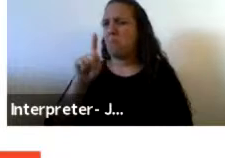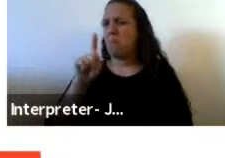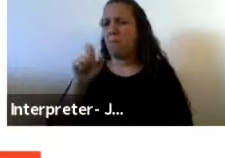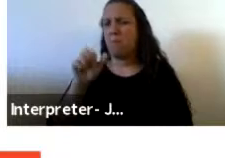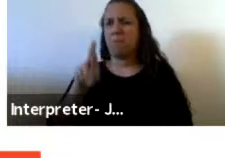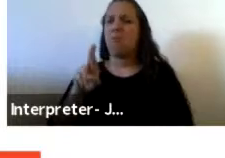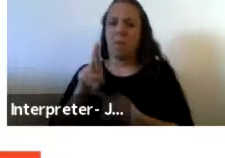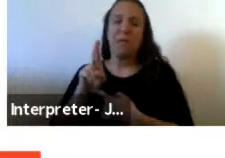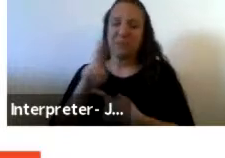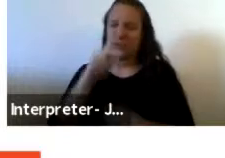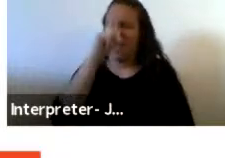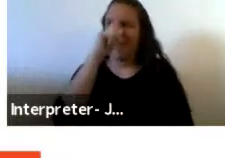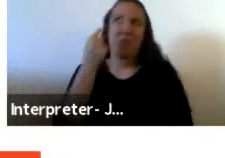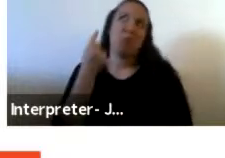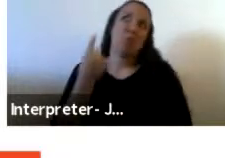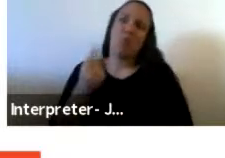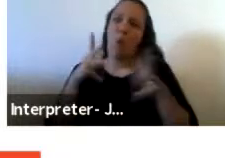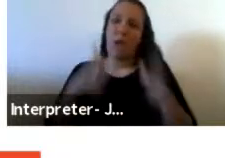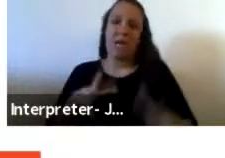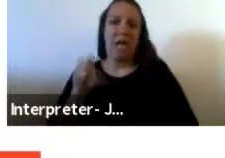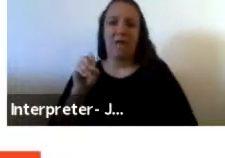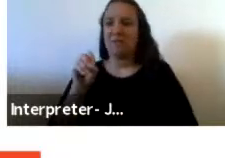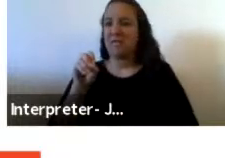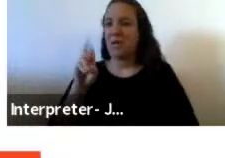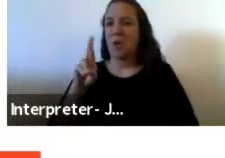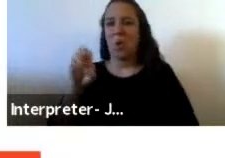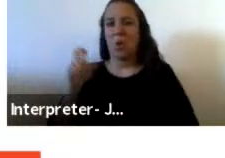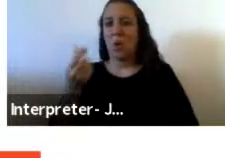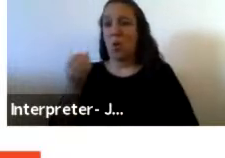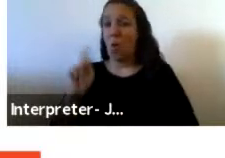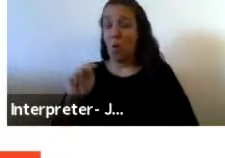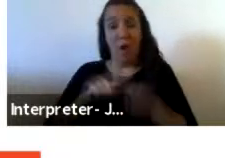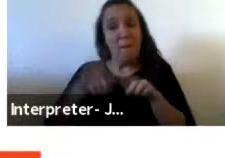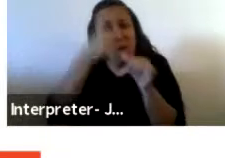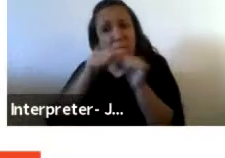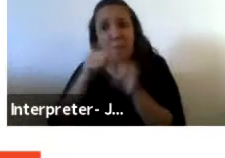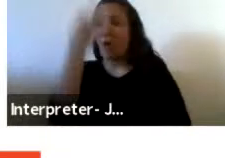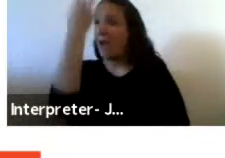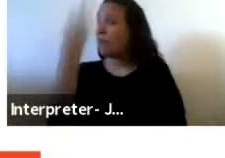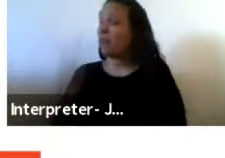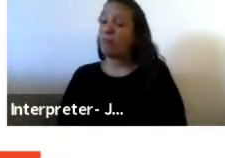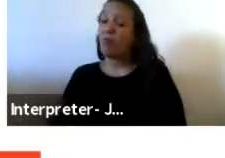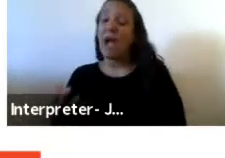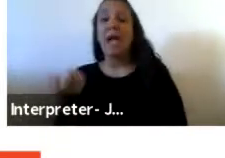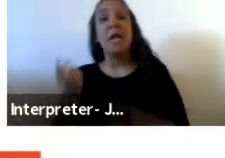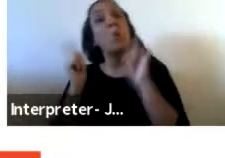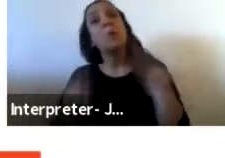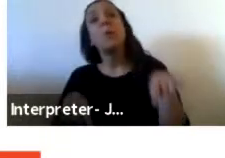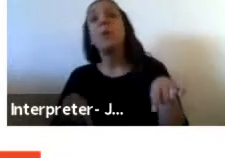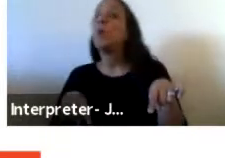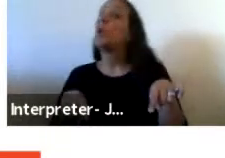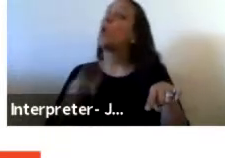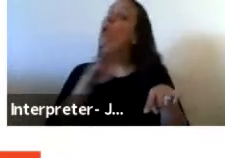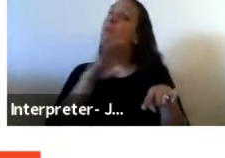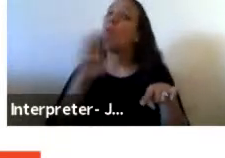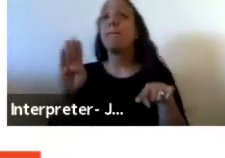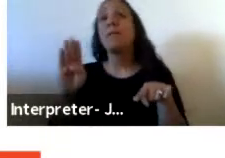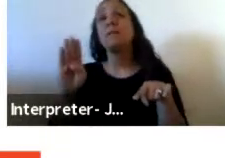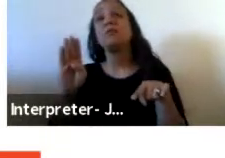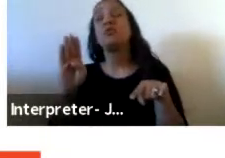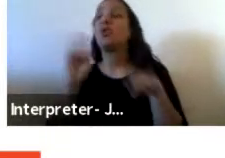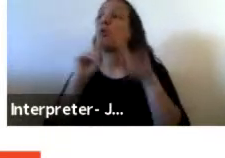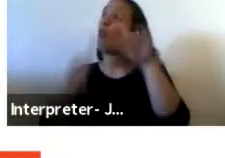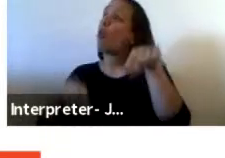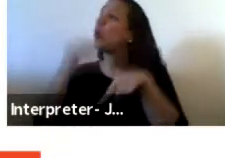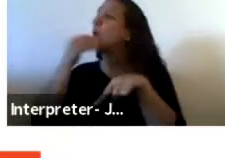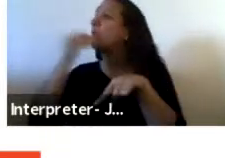my Blockbuster card the other day, but every Friday it was going to Blockbuster, getting a movie, ordering pizza, Chinese, what have you. But